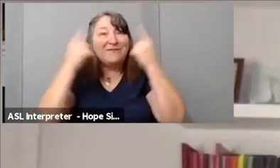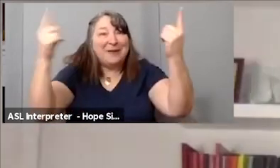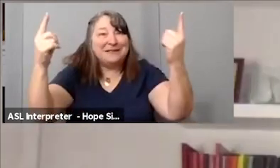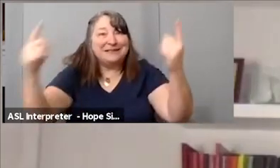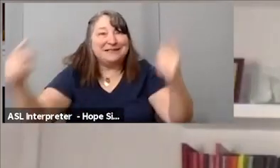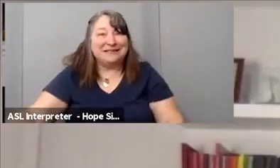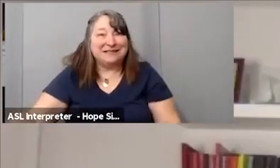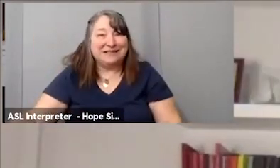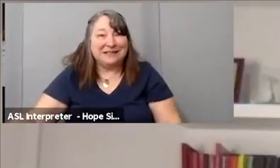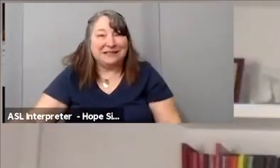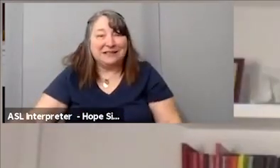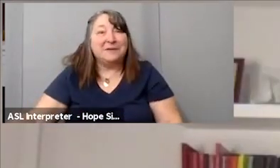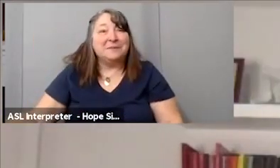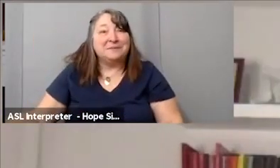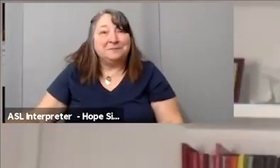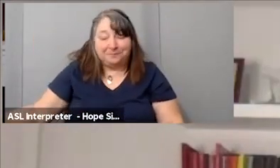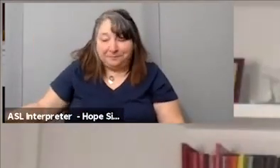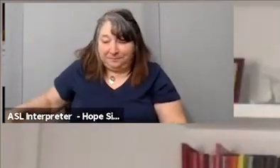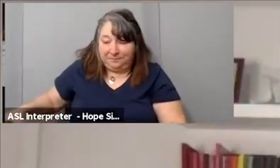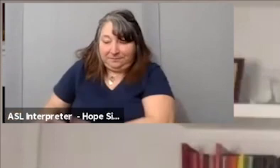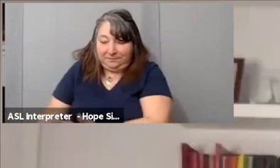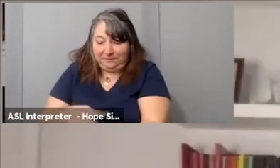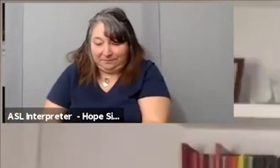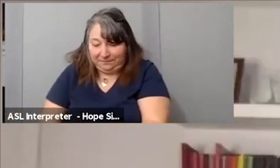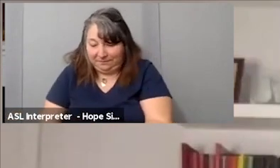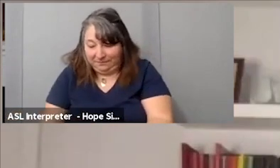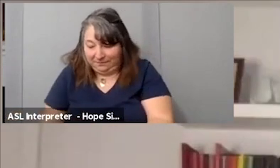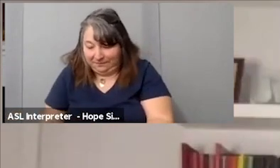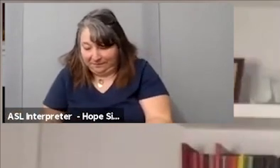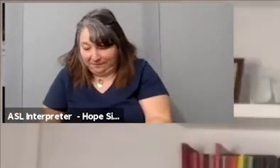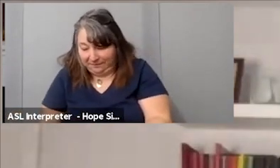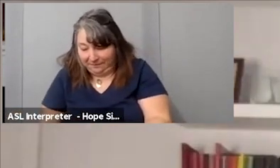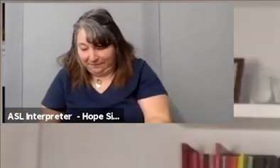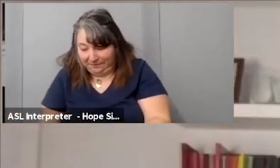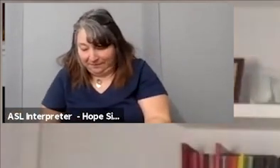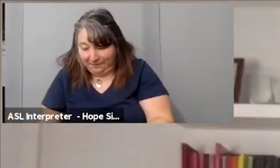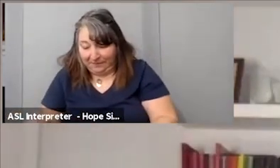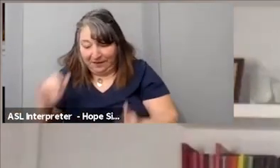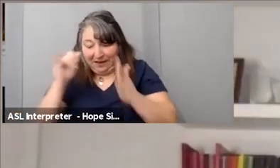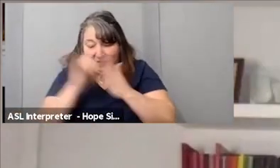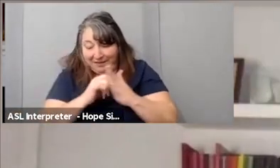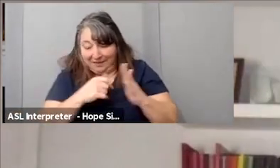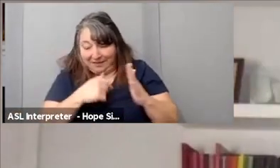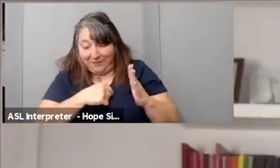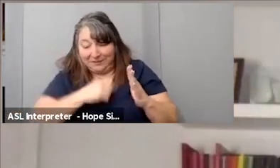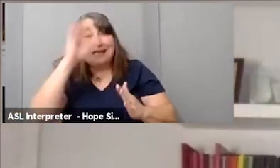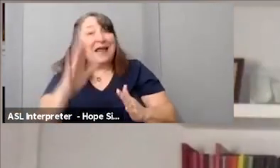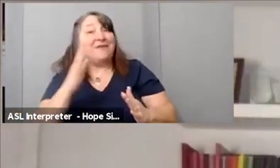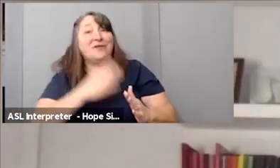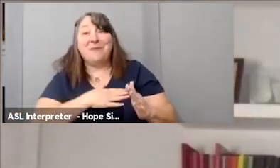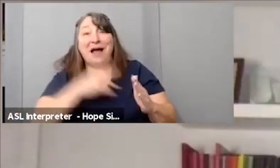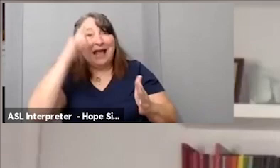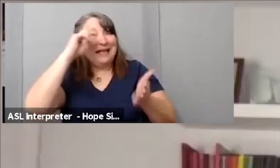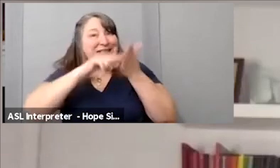never my intention. And I think it's important to draw that line for all people to know that being a part of a Netflix show, creating something like that is something I